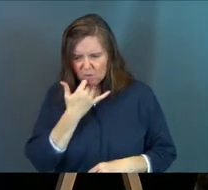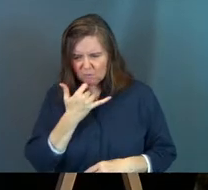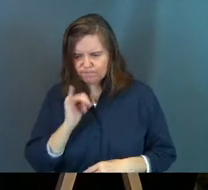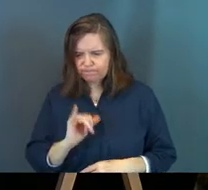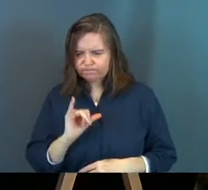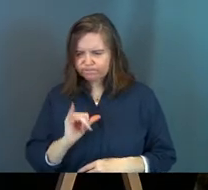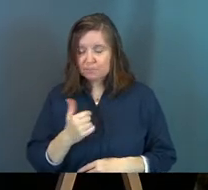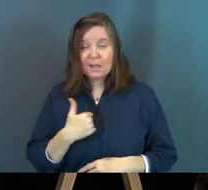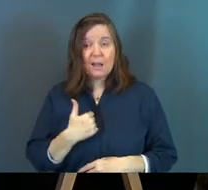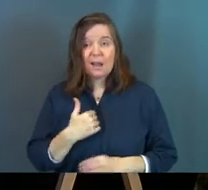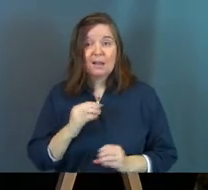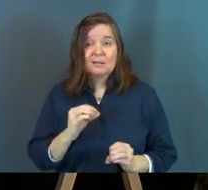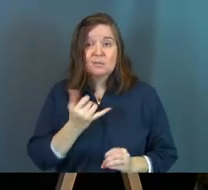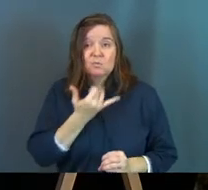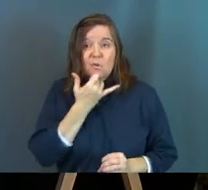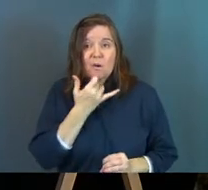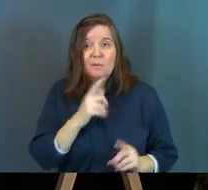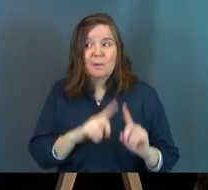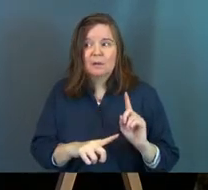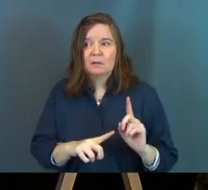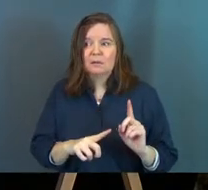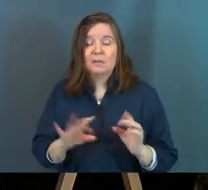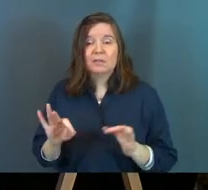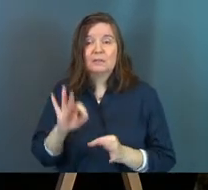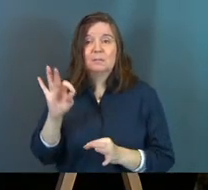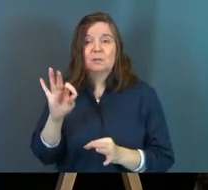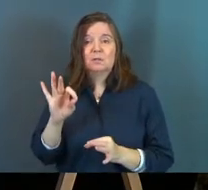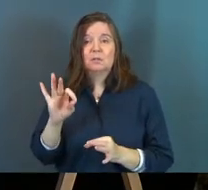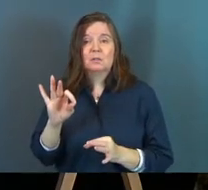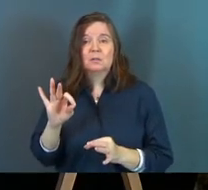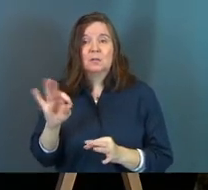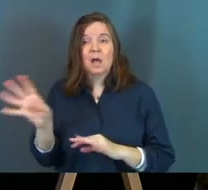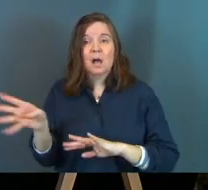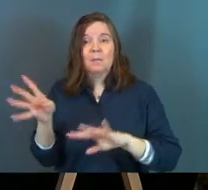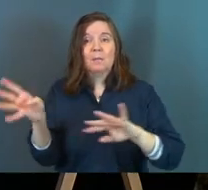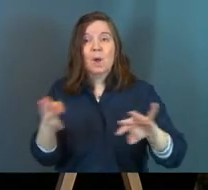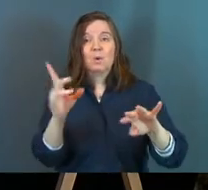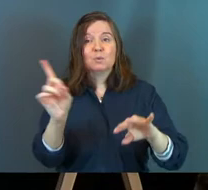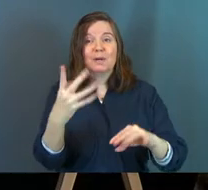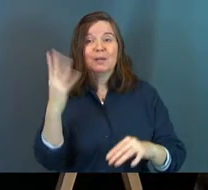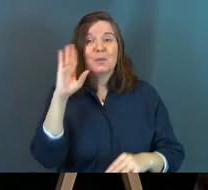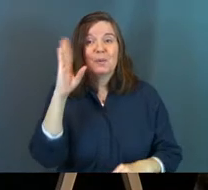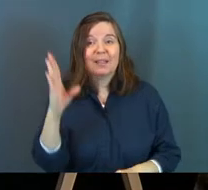Figured I'd done it wrong. I hadn't done anything wrong. It's just the Spirit blows where he will.